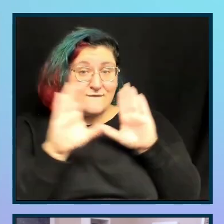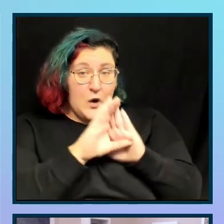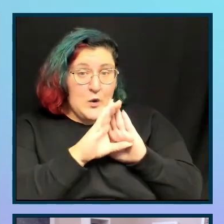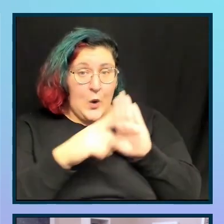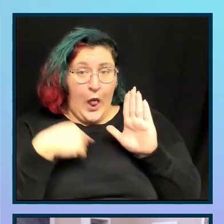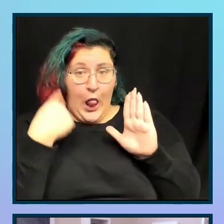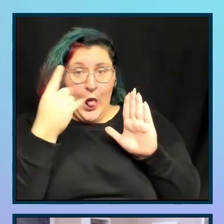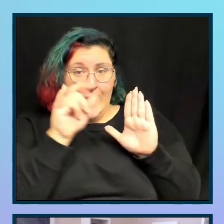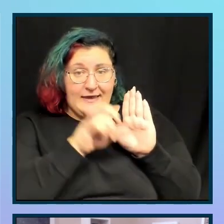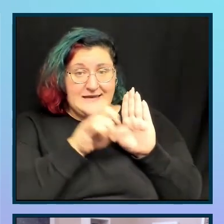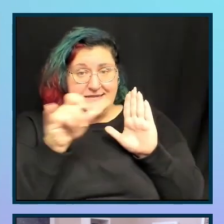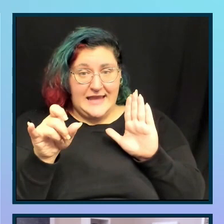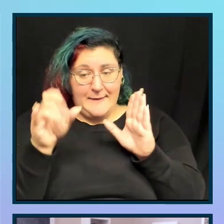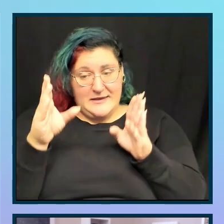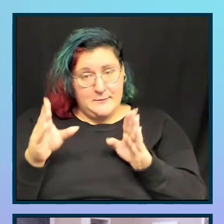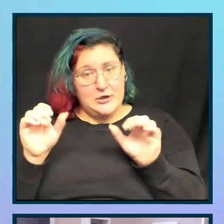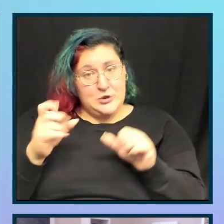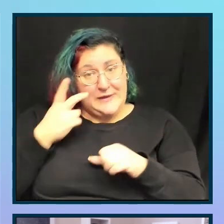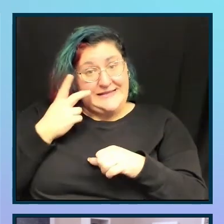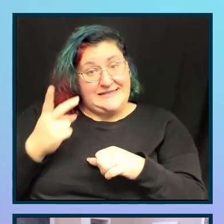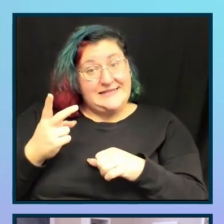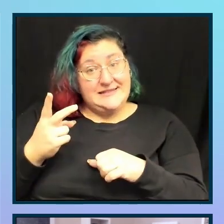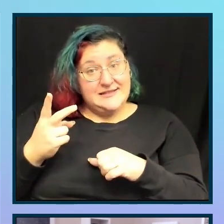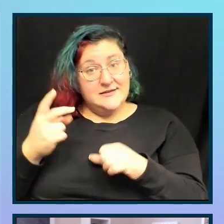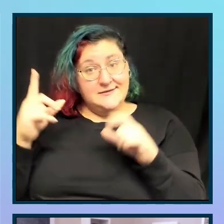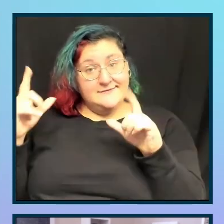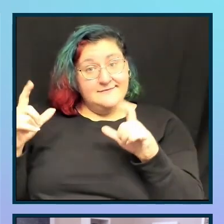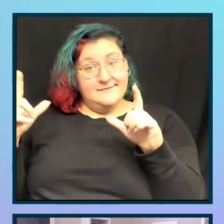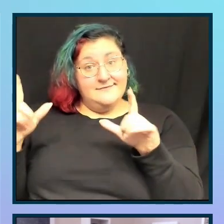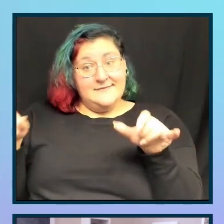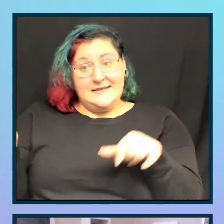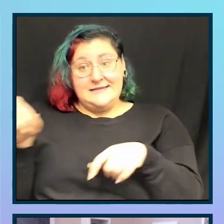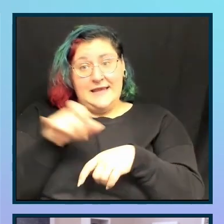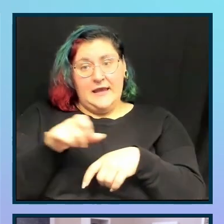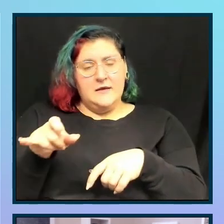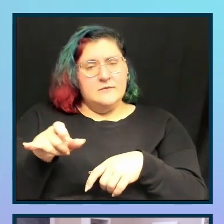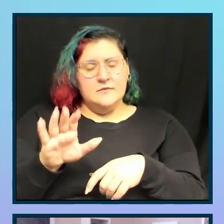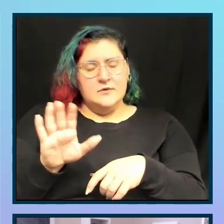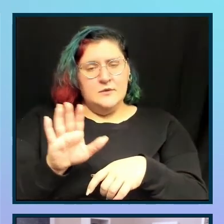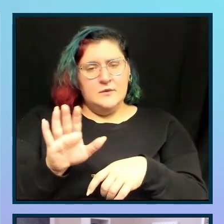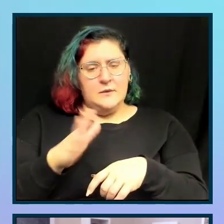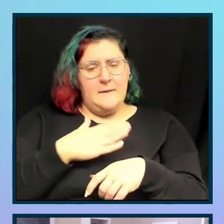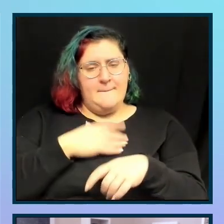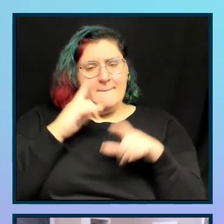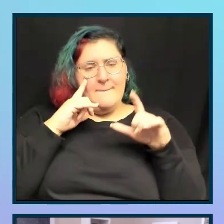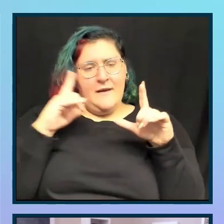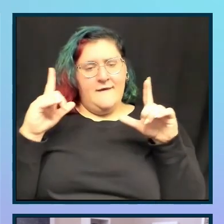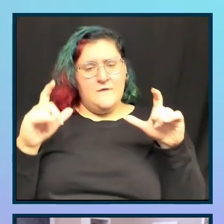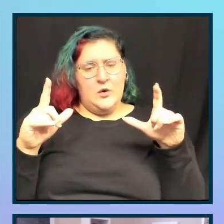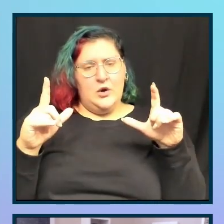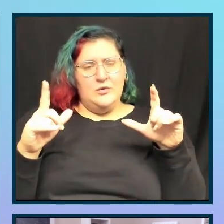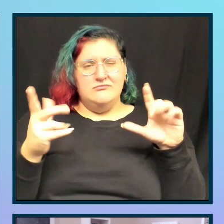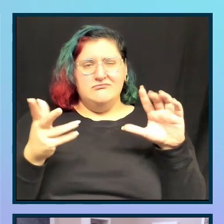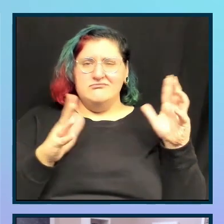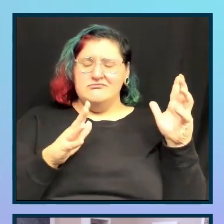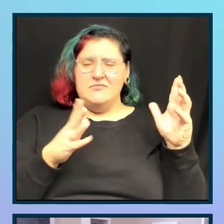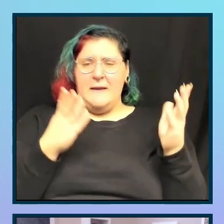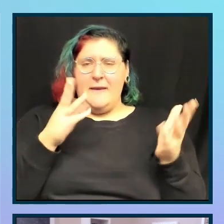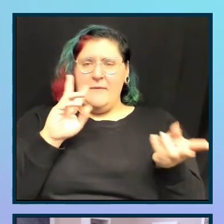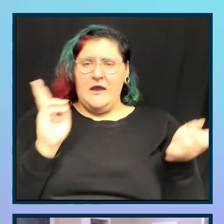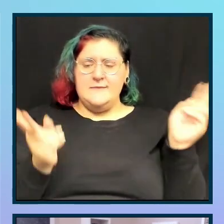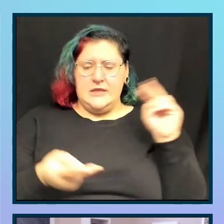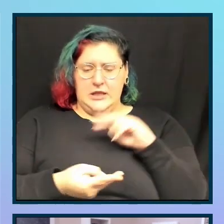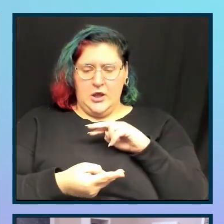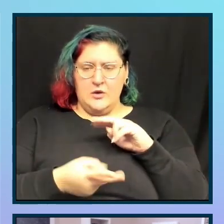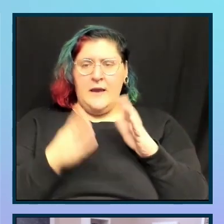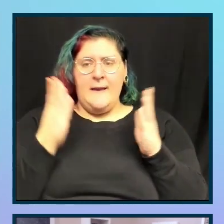photos taken by someone with good vision. My photos are going to be askew. They might be upside down. They might be out of focus.